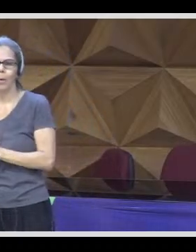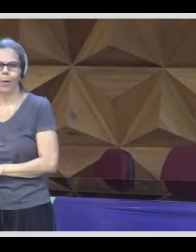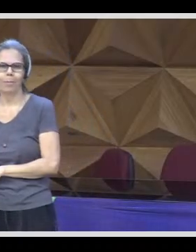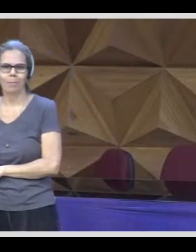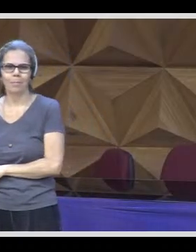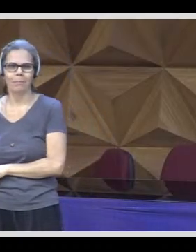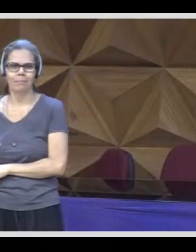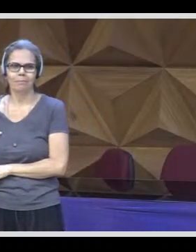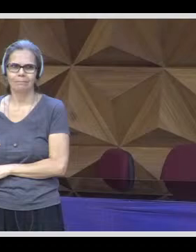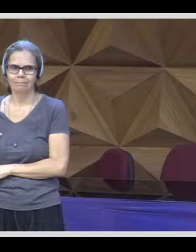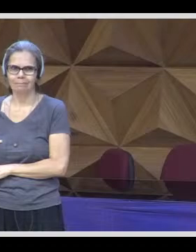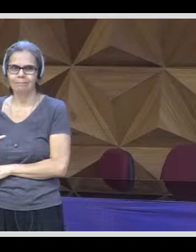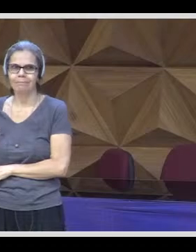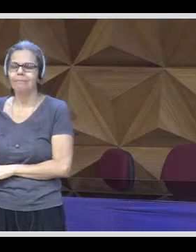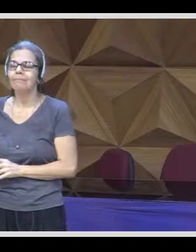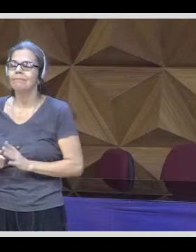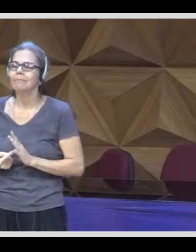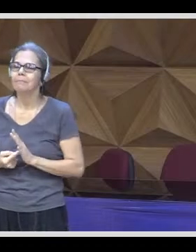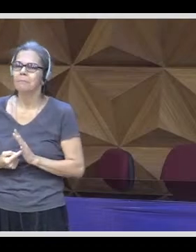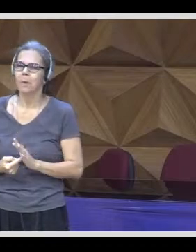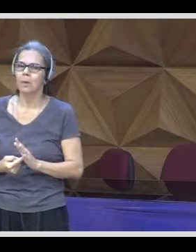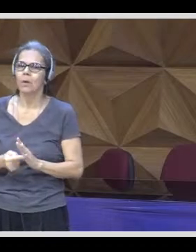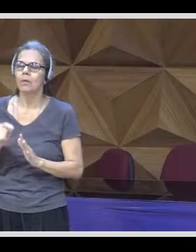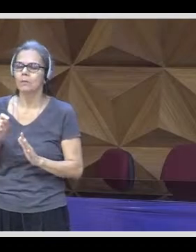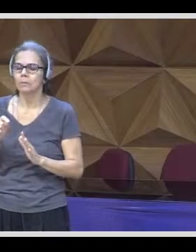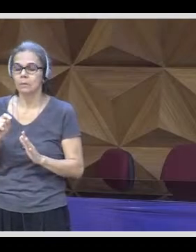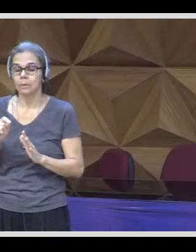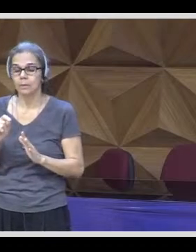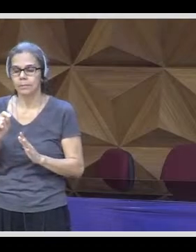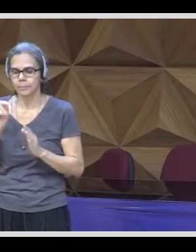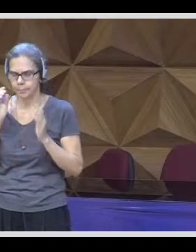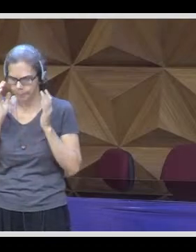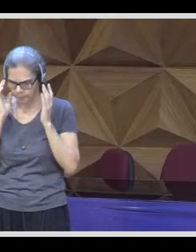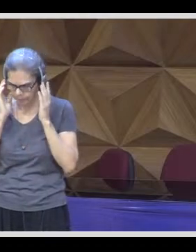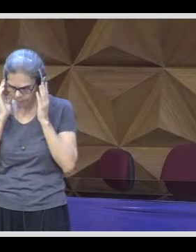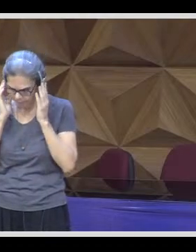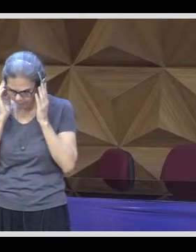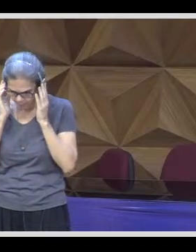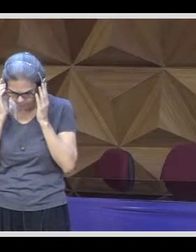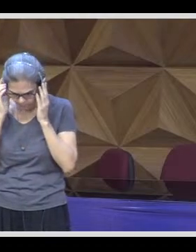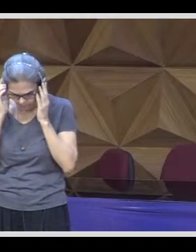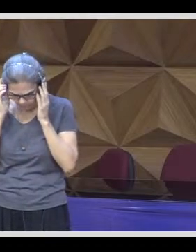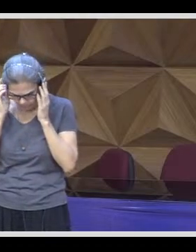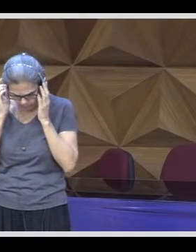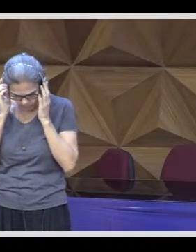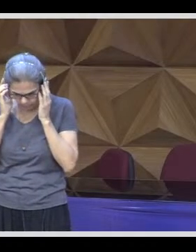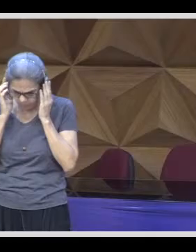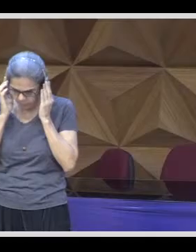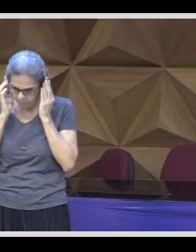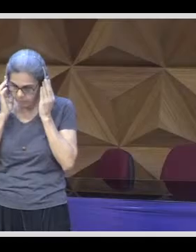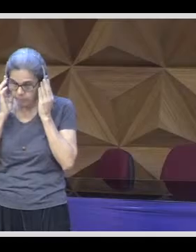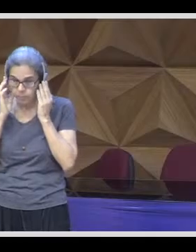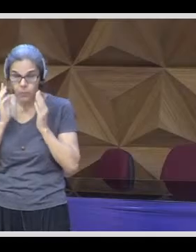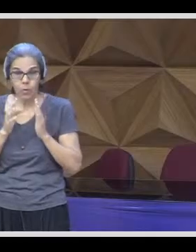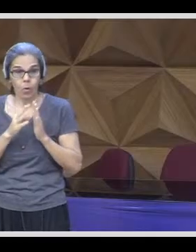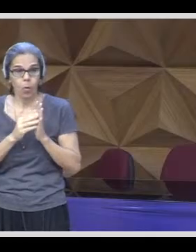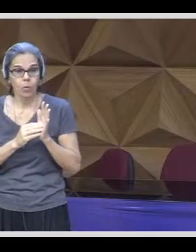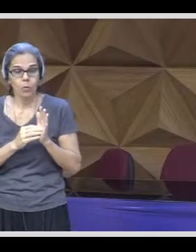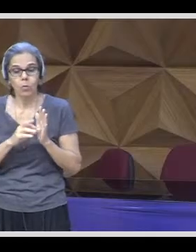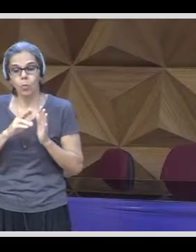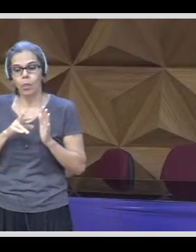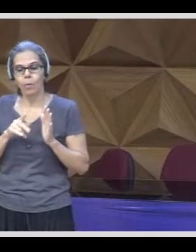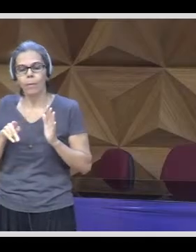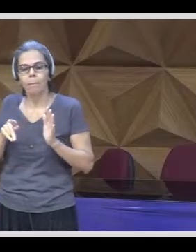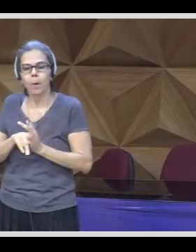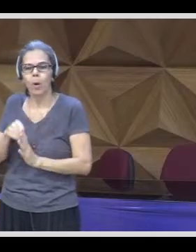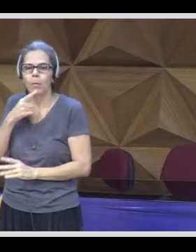of content that is, kids being exposed to content that is not appropriate. And this is also for, they have shown that